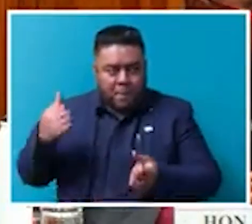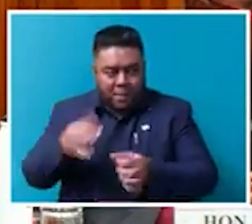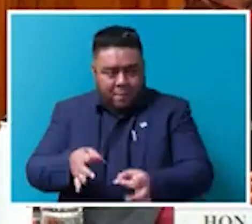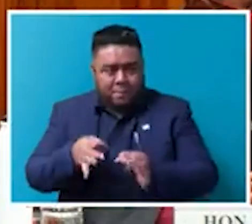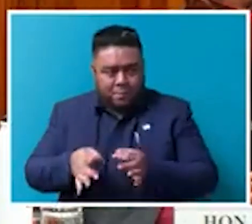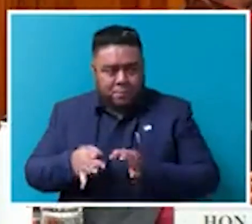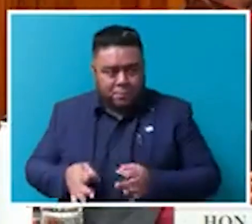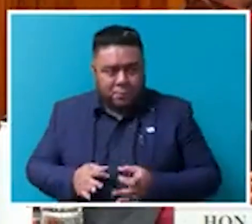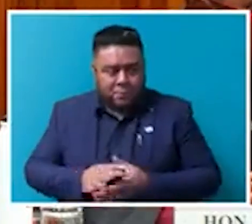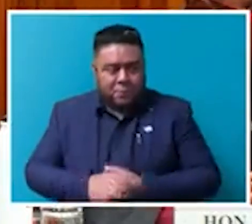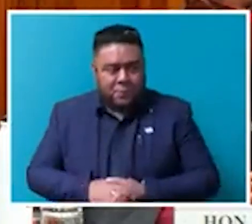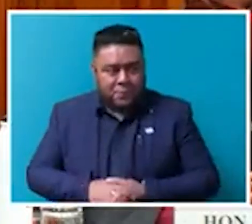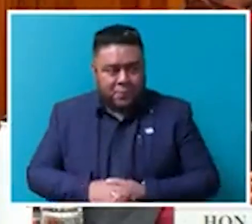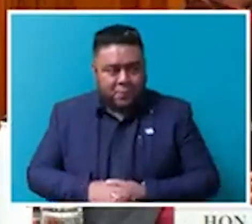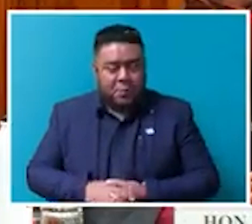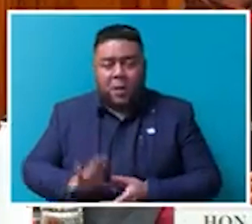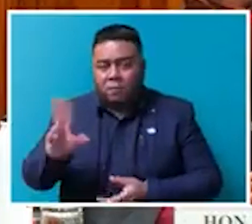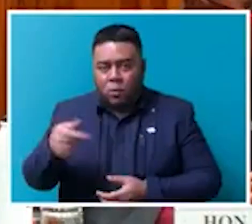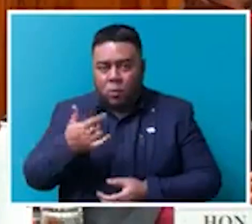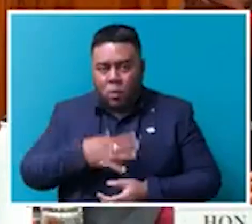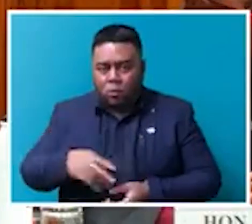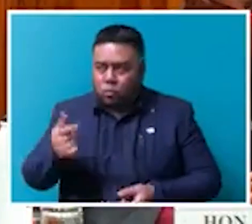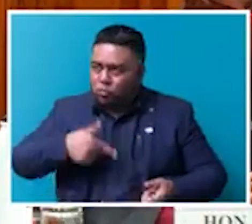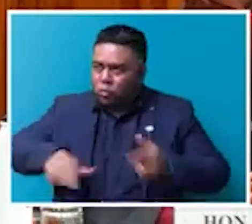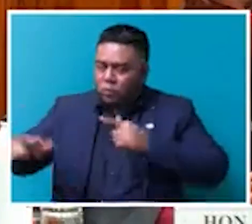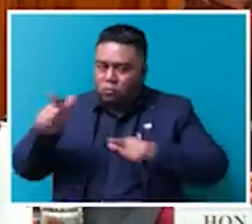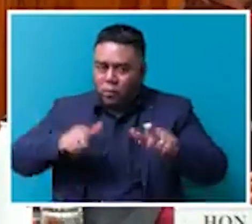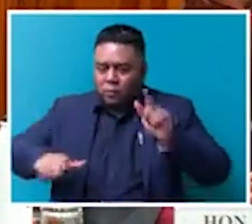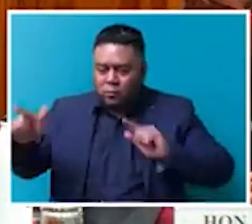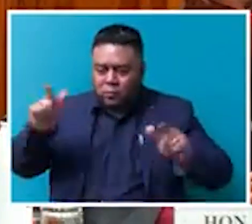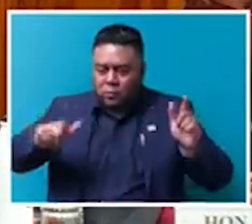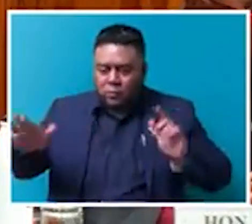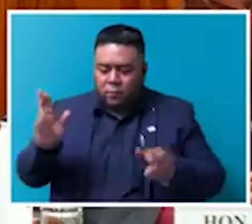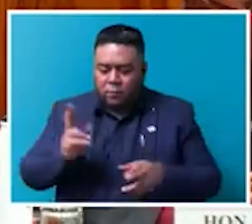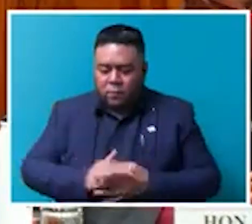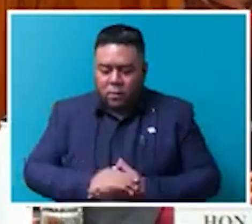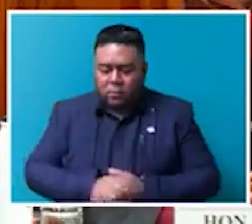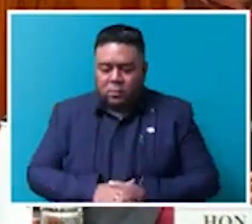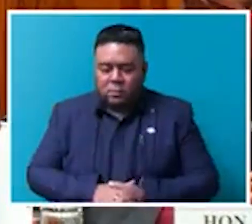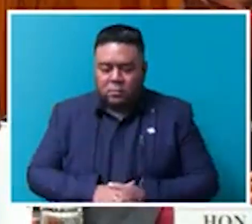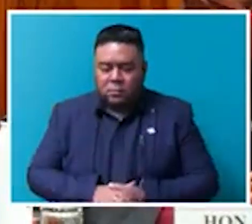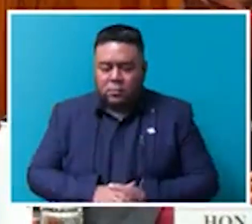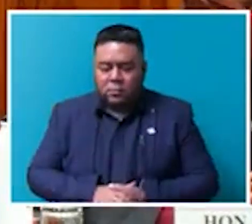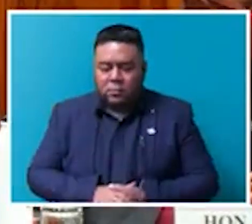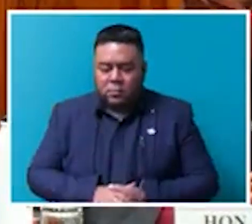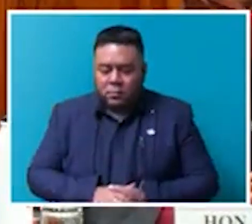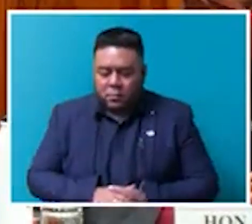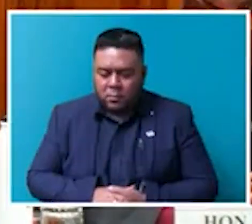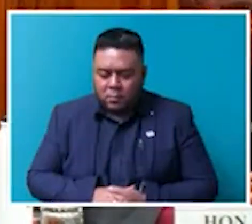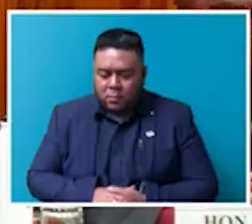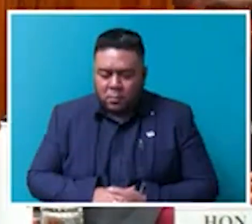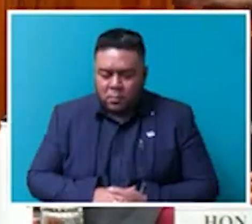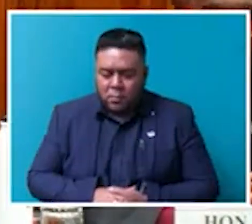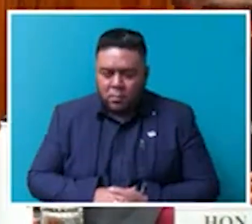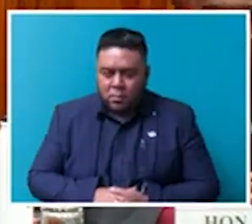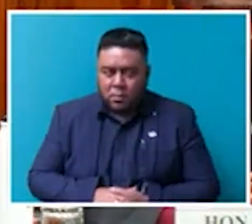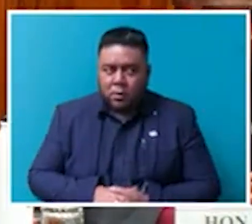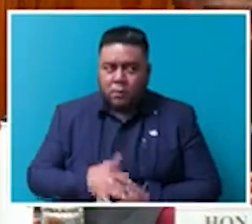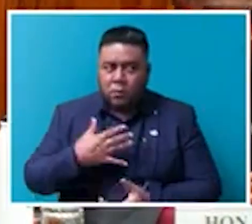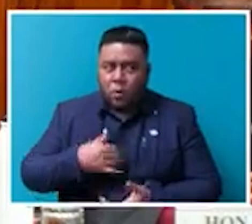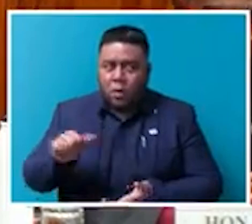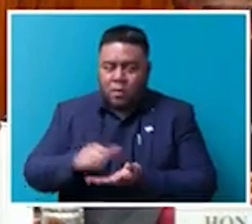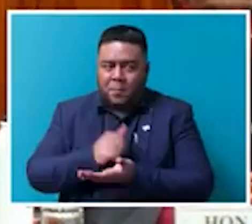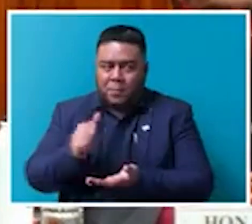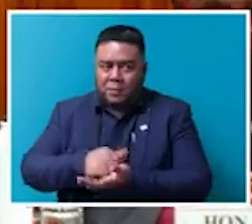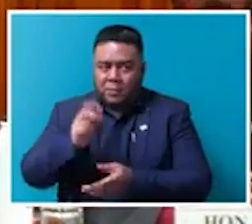was, and everybody wanted to travel abroad and not given a chance to get their passports printed